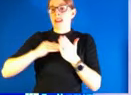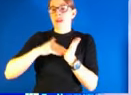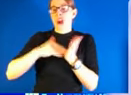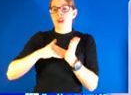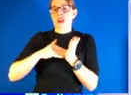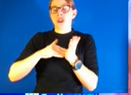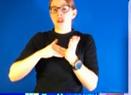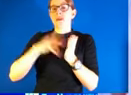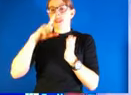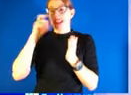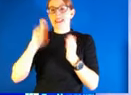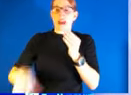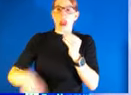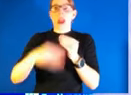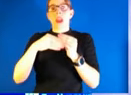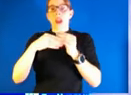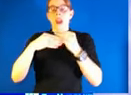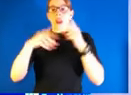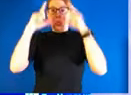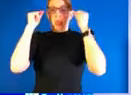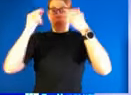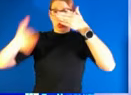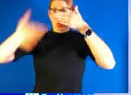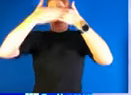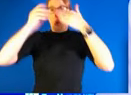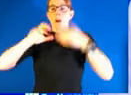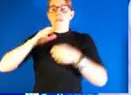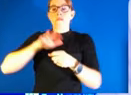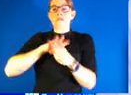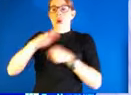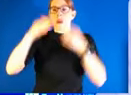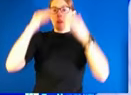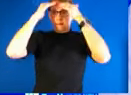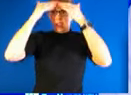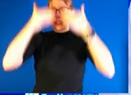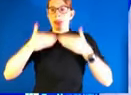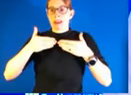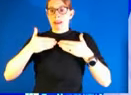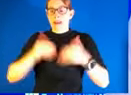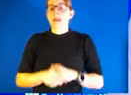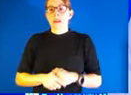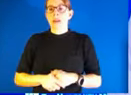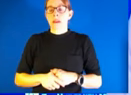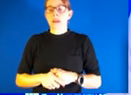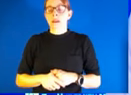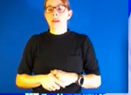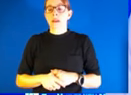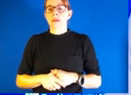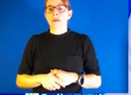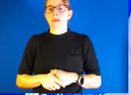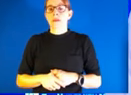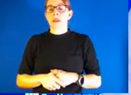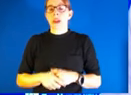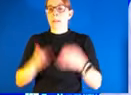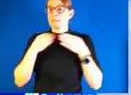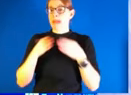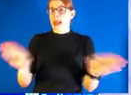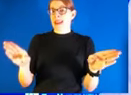additional eye protection, or it's that full face mask. Again, eye protection along with the mask. In the public, it really hasn't